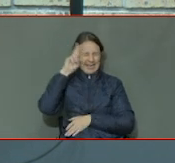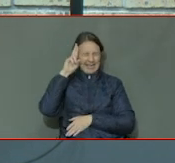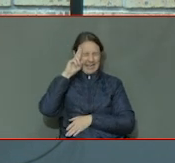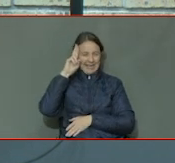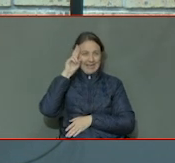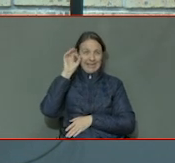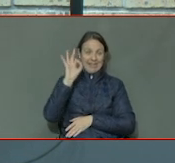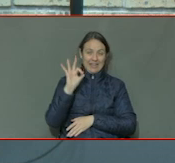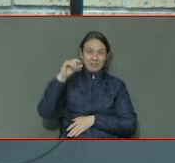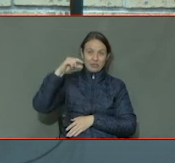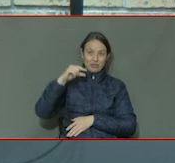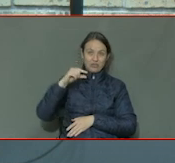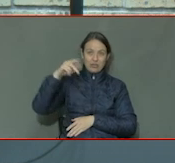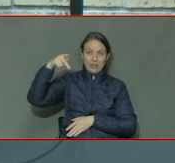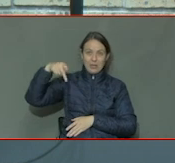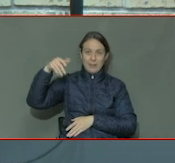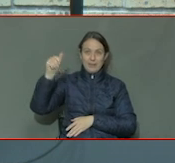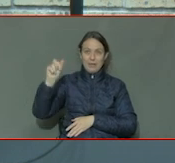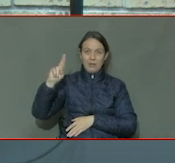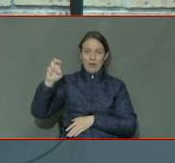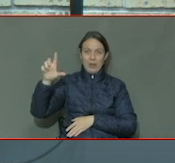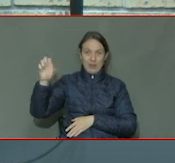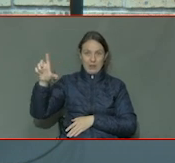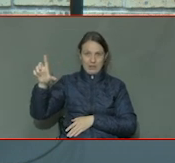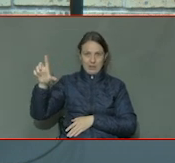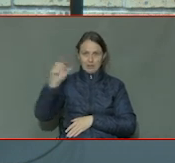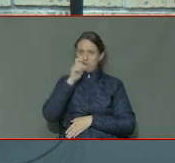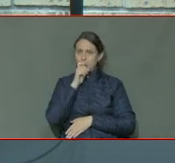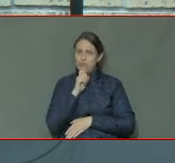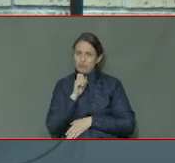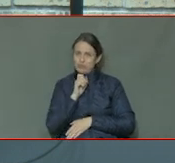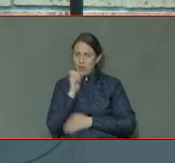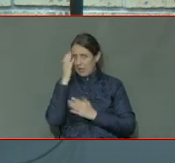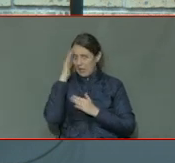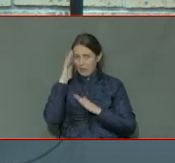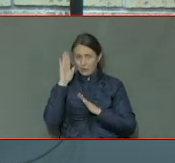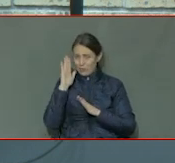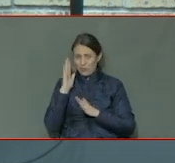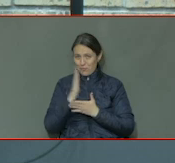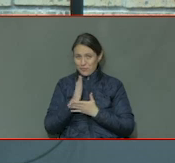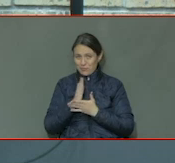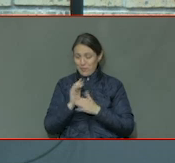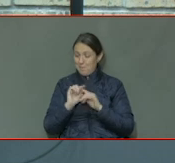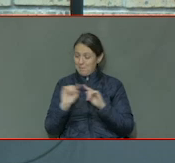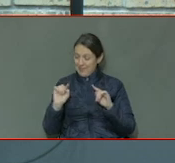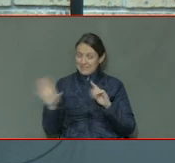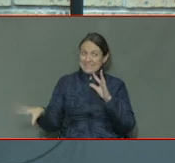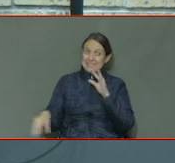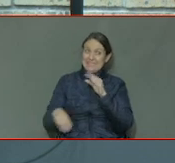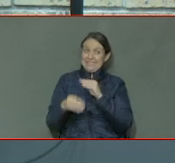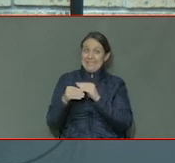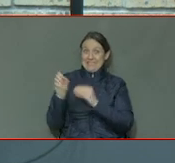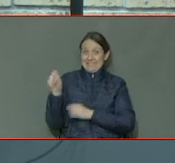FG parallel. I don't know if I'm going to use it, and I draw it in FG parallel.